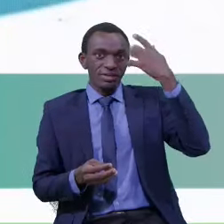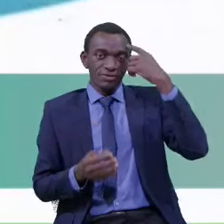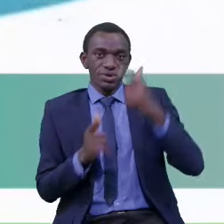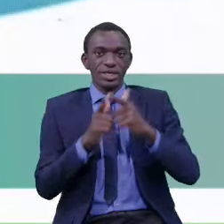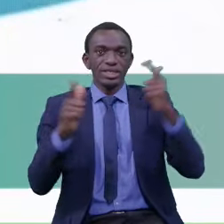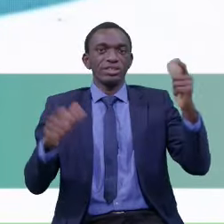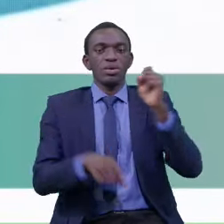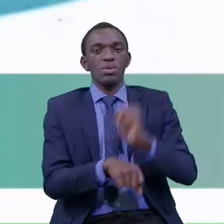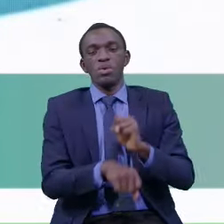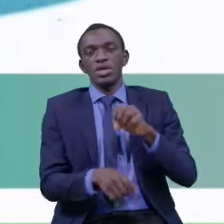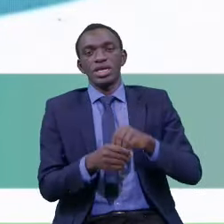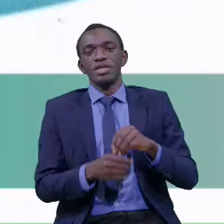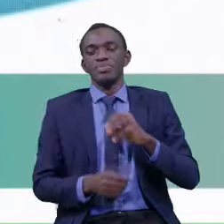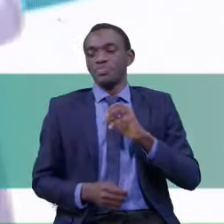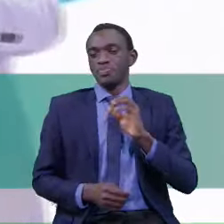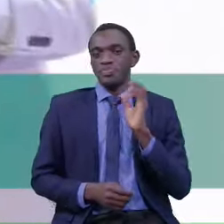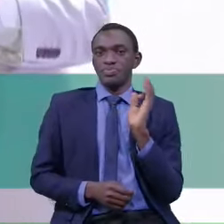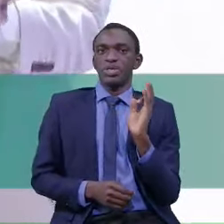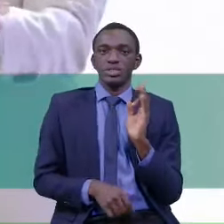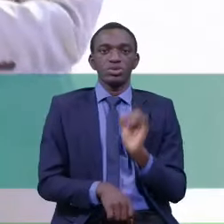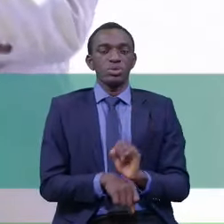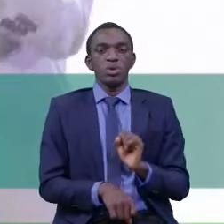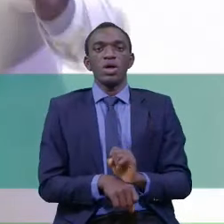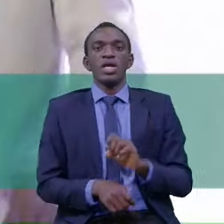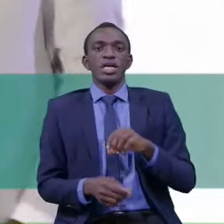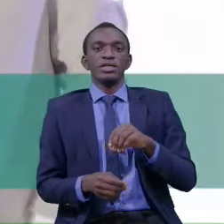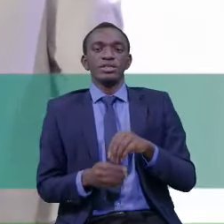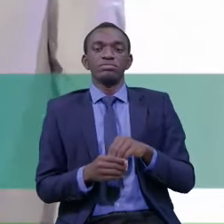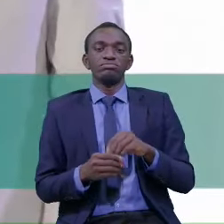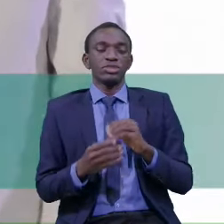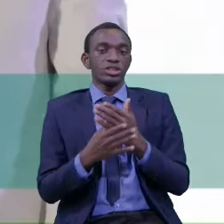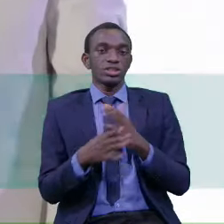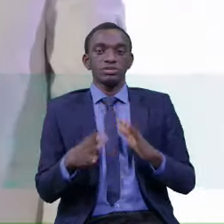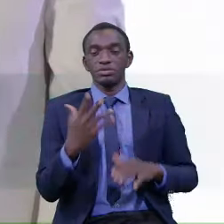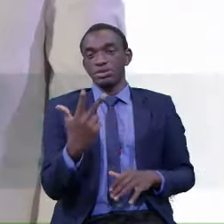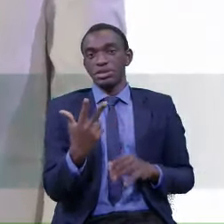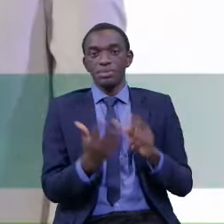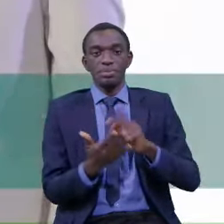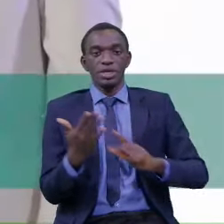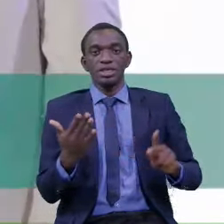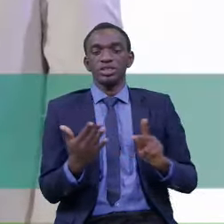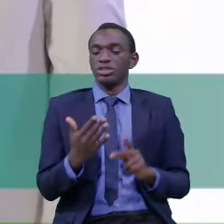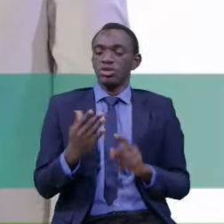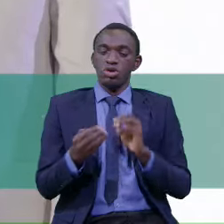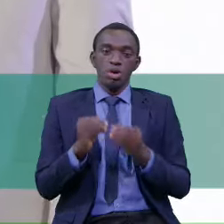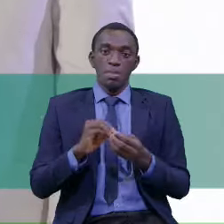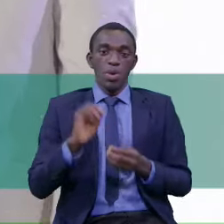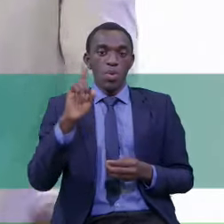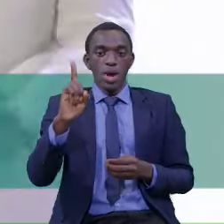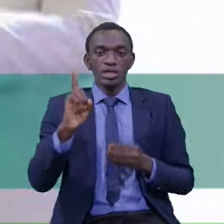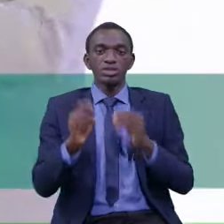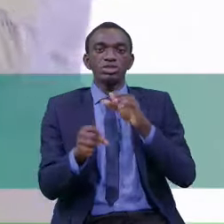We're dividing the message to three parts. Number one, sufficient grace for saints